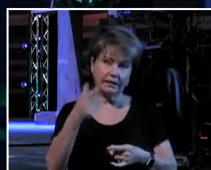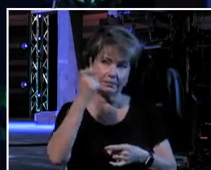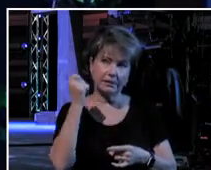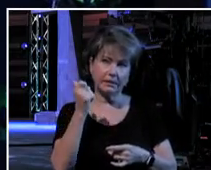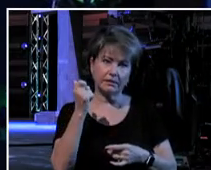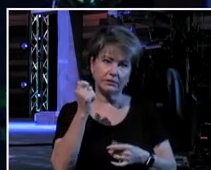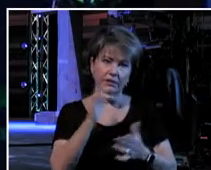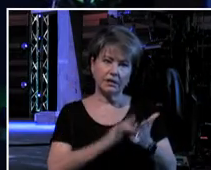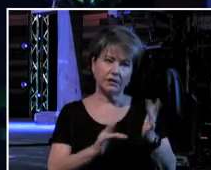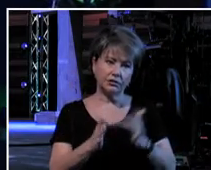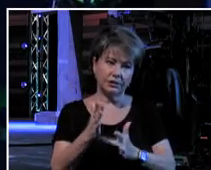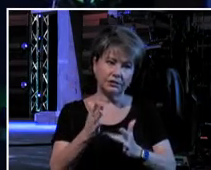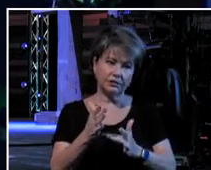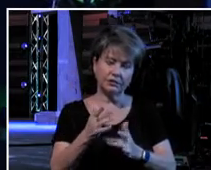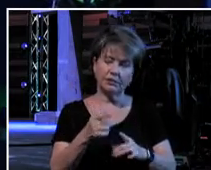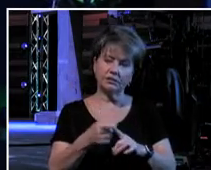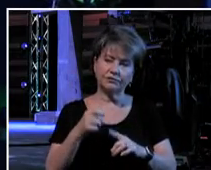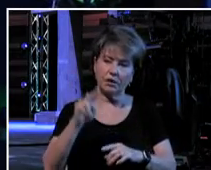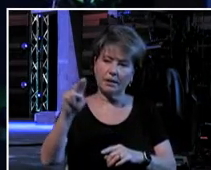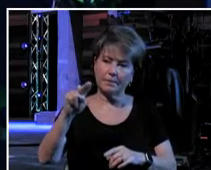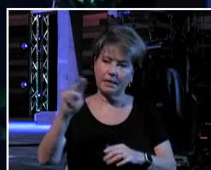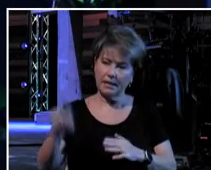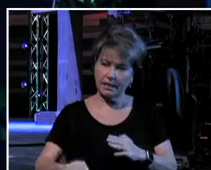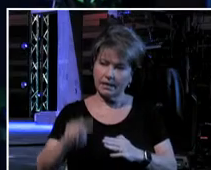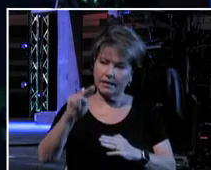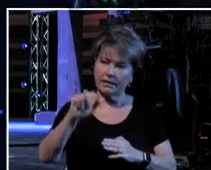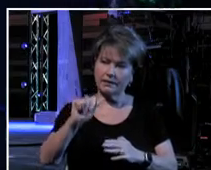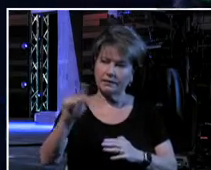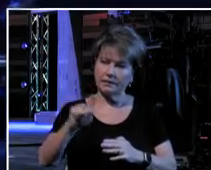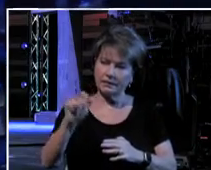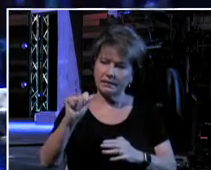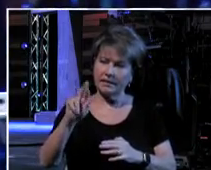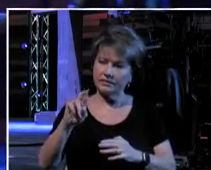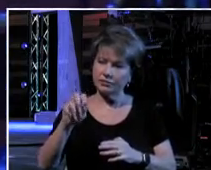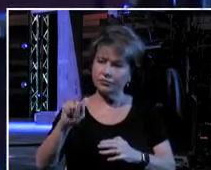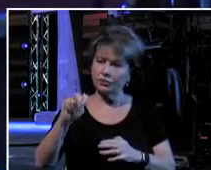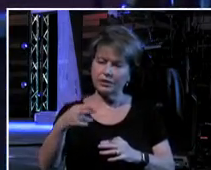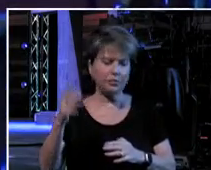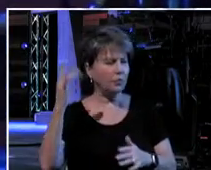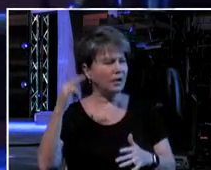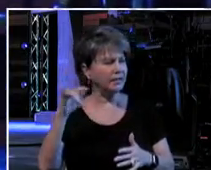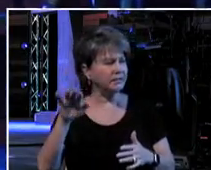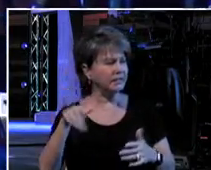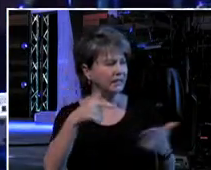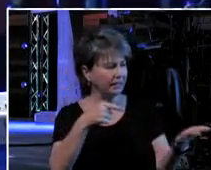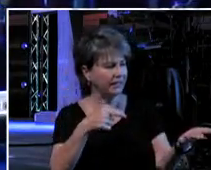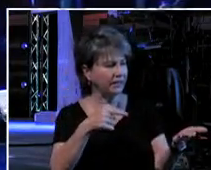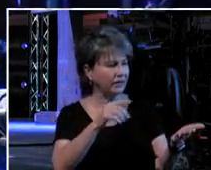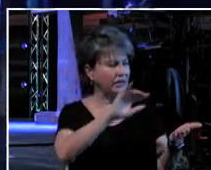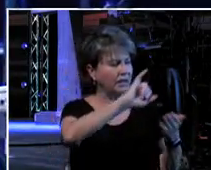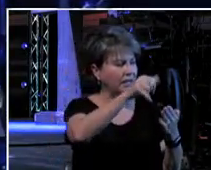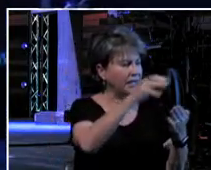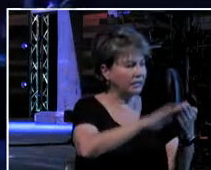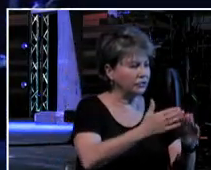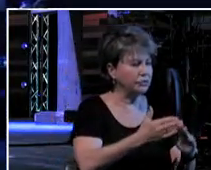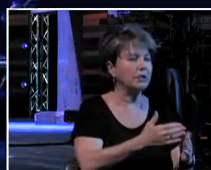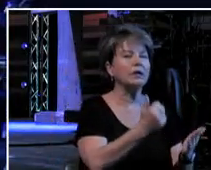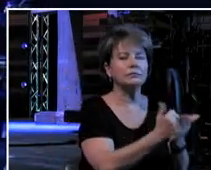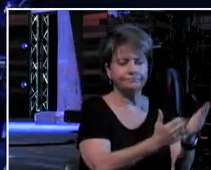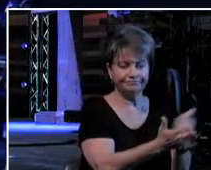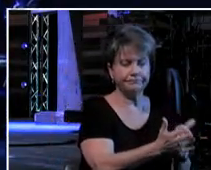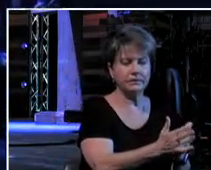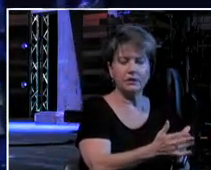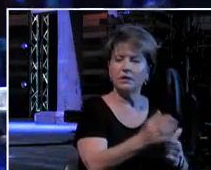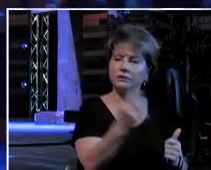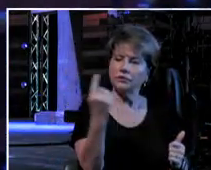from Nazareth, but he's in Jerusalem. You couldn't transport the body, so someone had to bury it. And